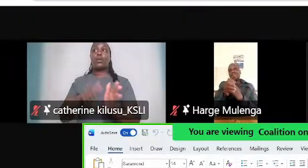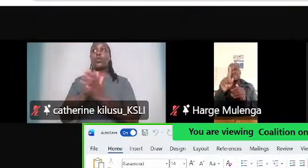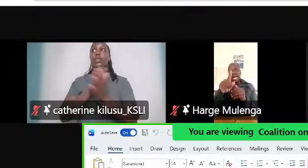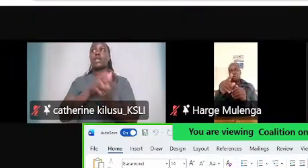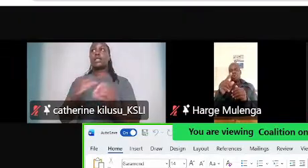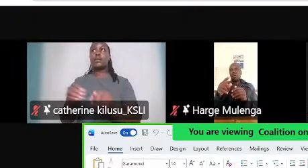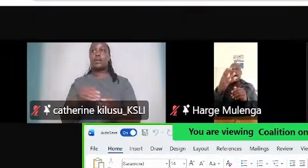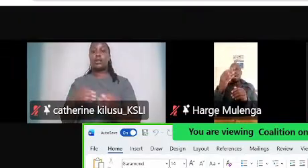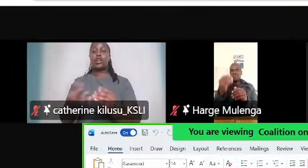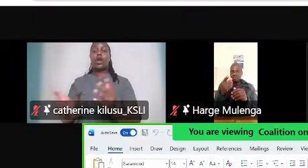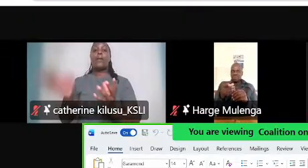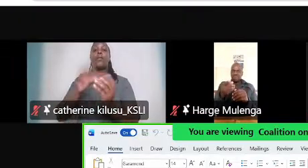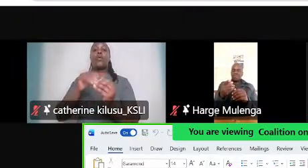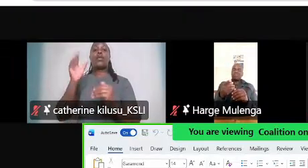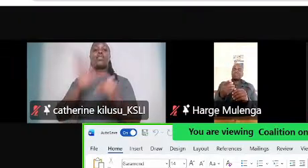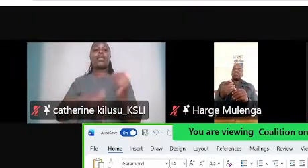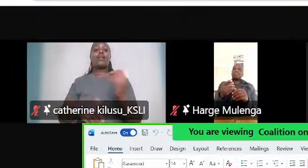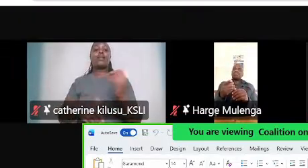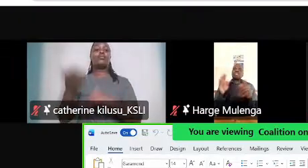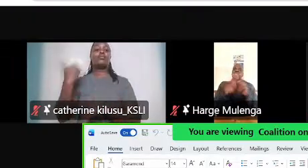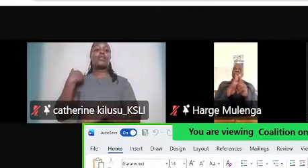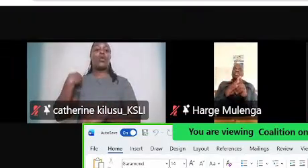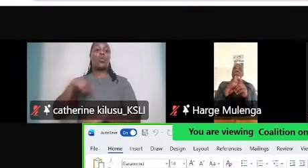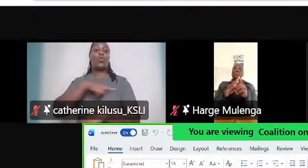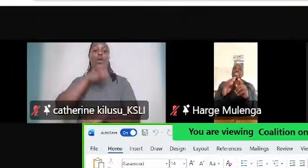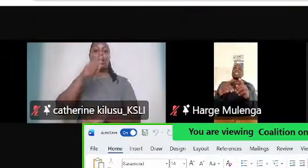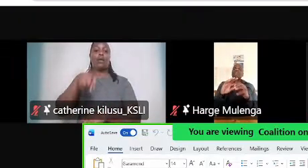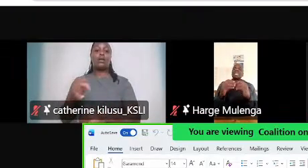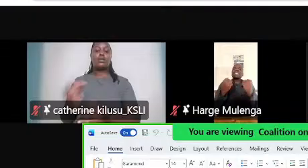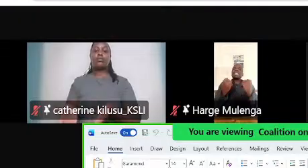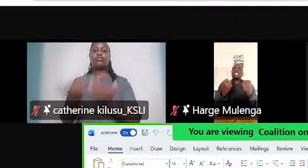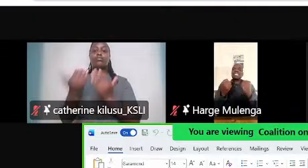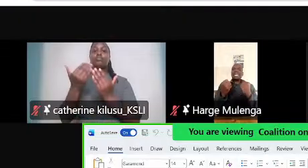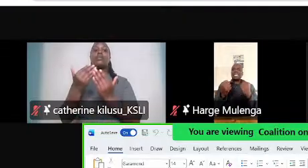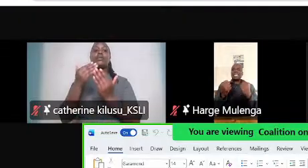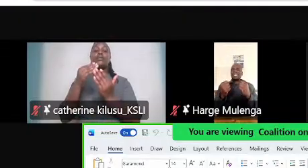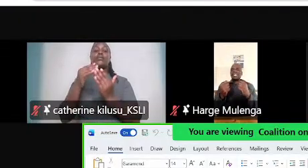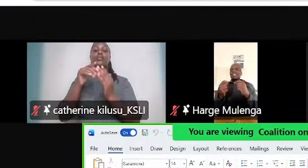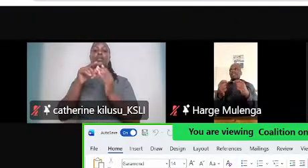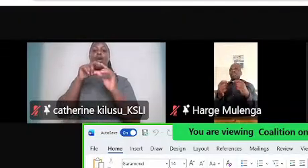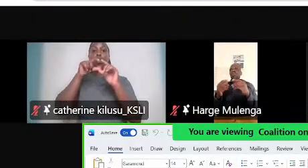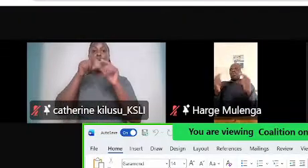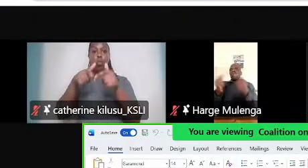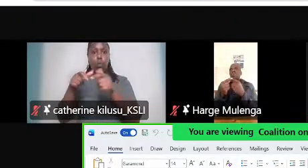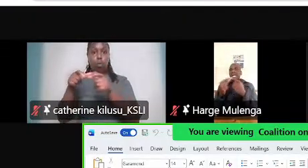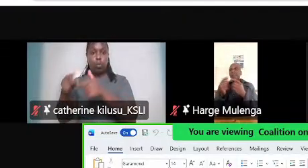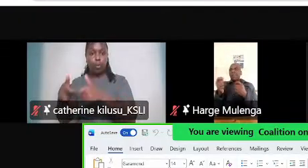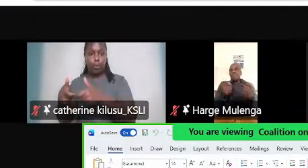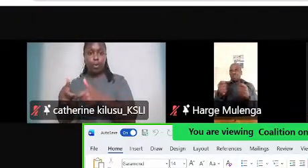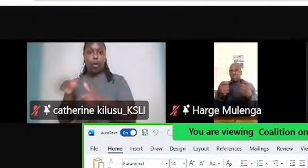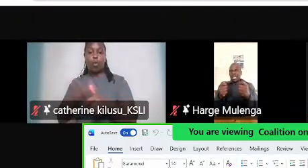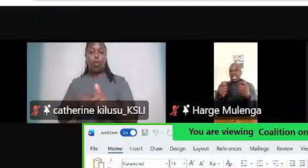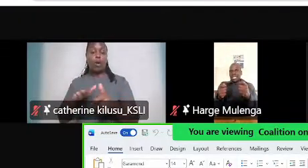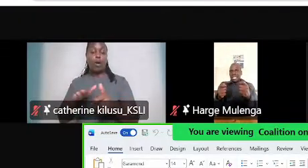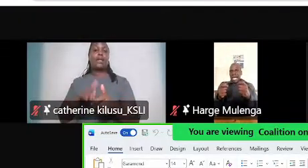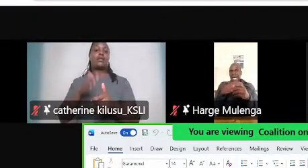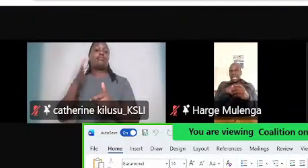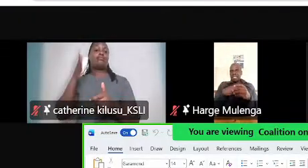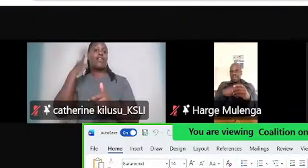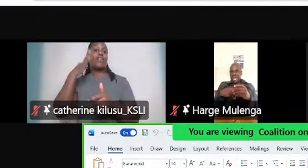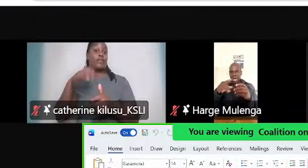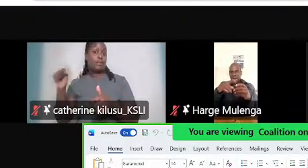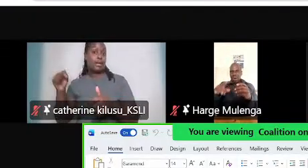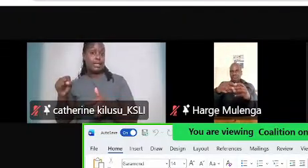than ever, we must strengthen intersectional feminist movements that are not going to